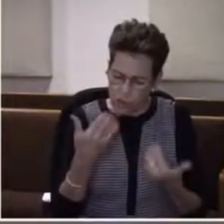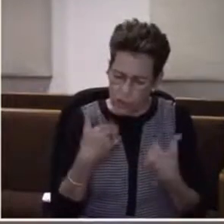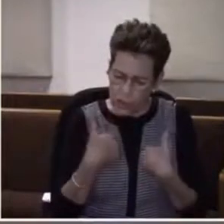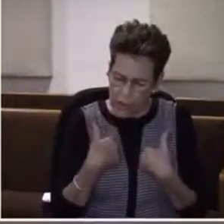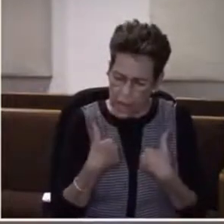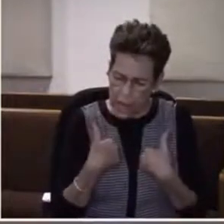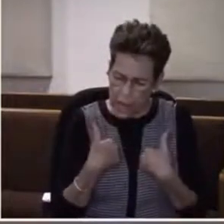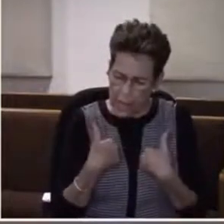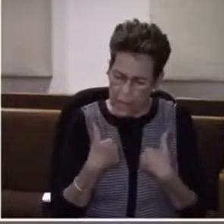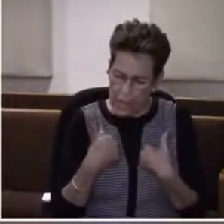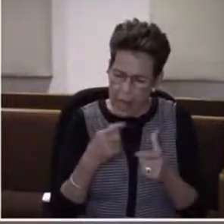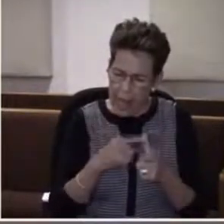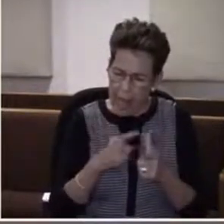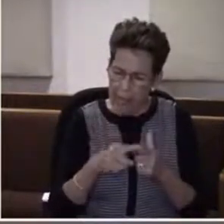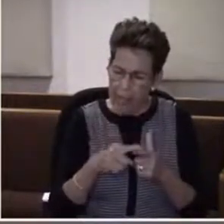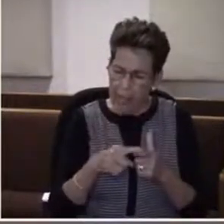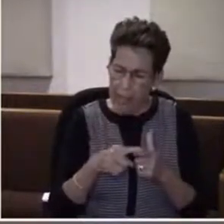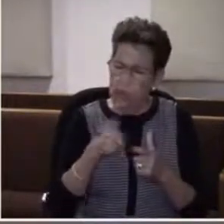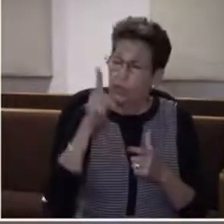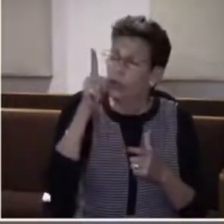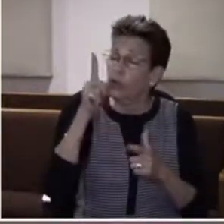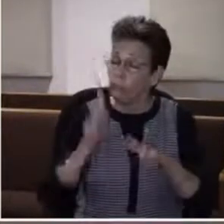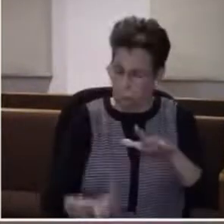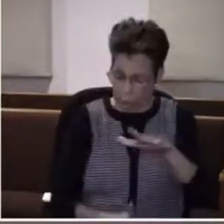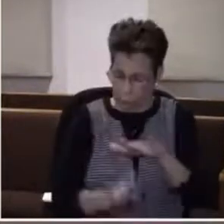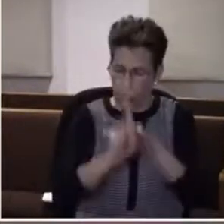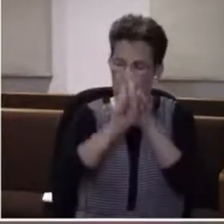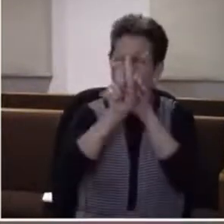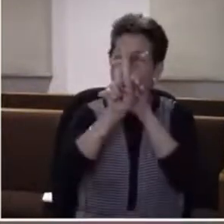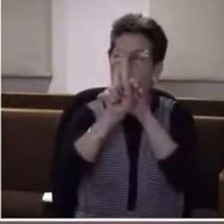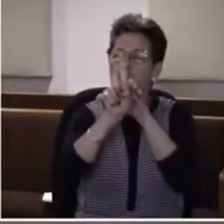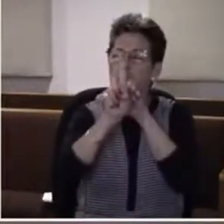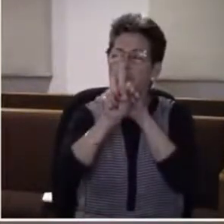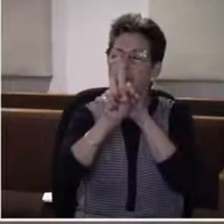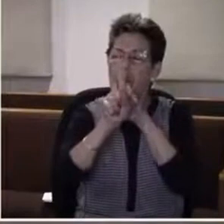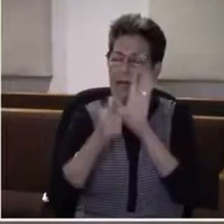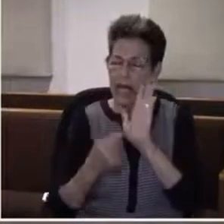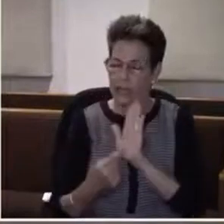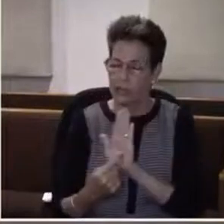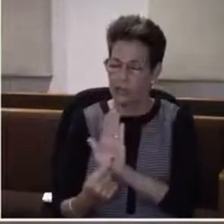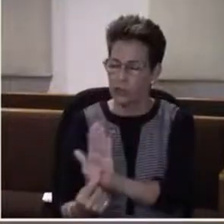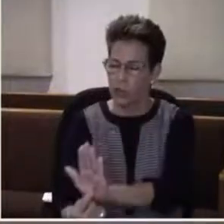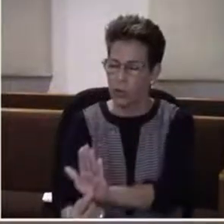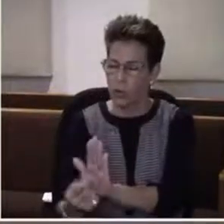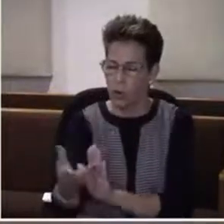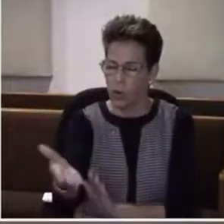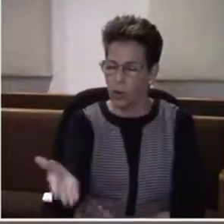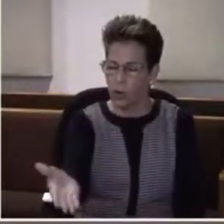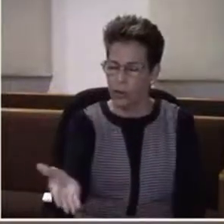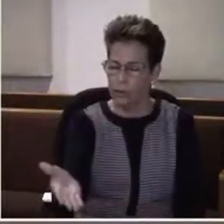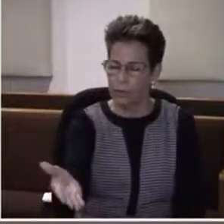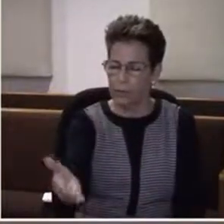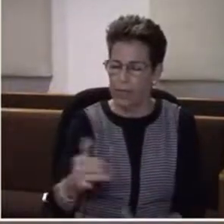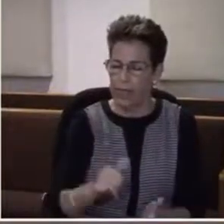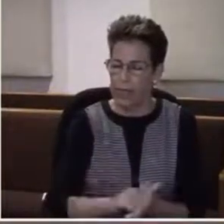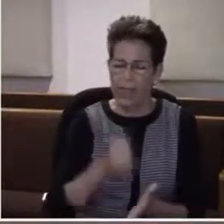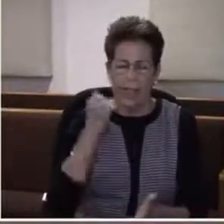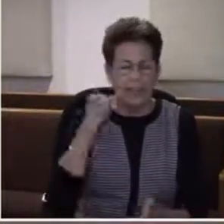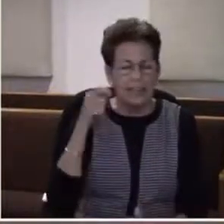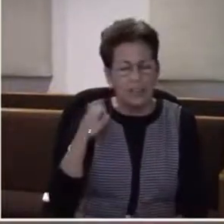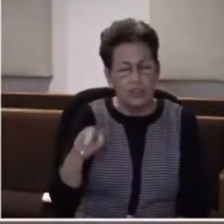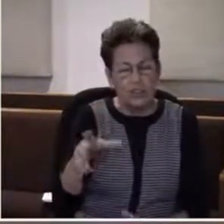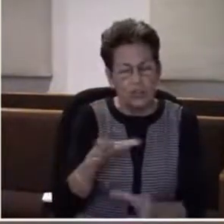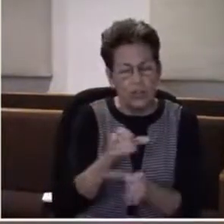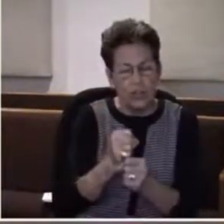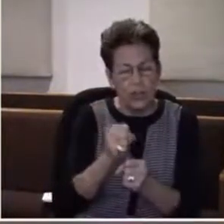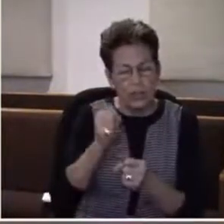And then you show up and show her that if she would trust